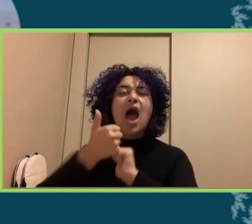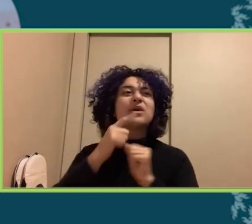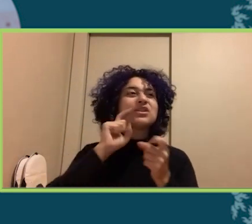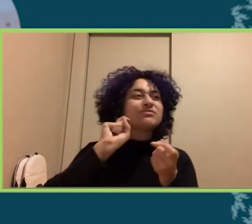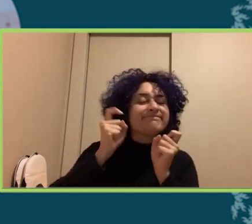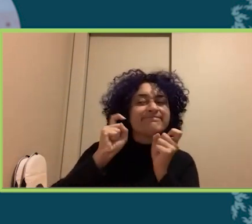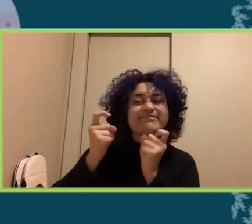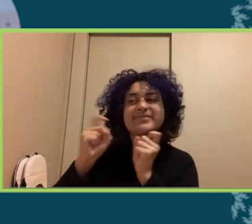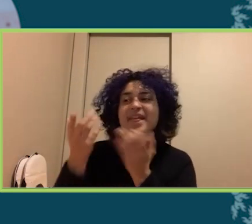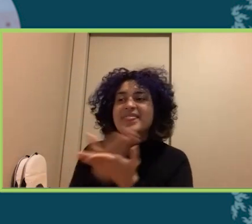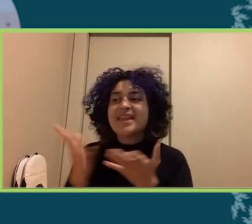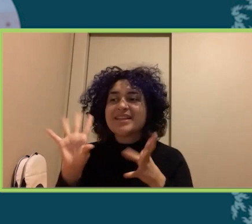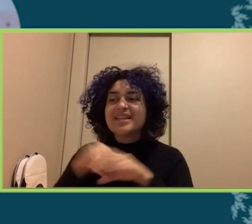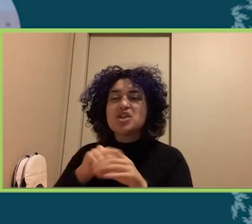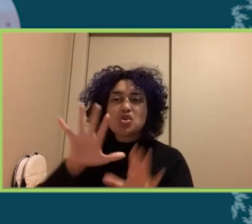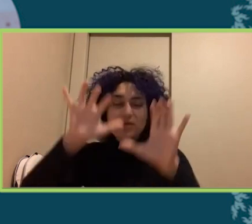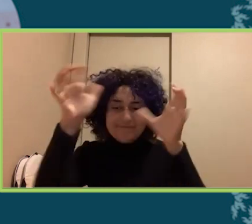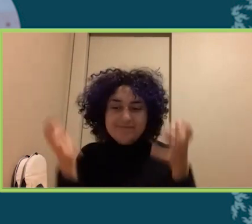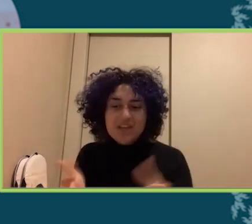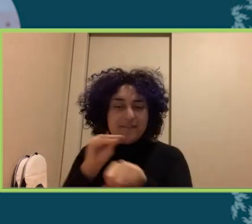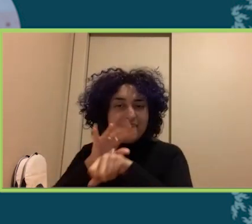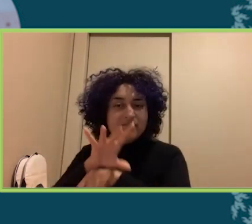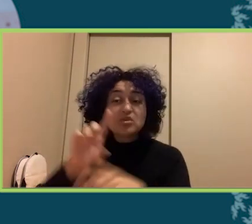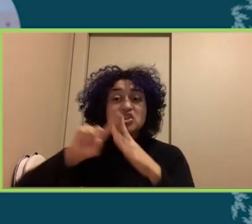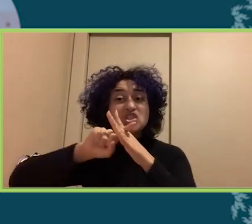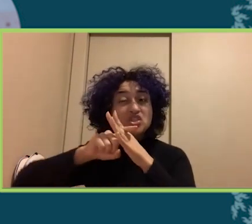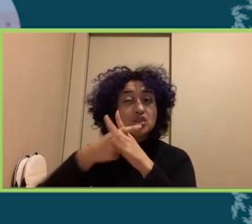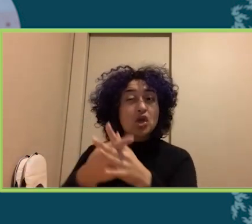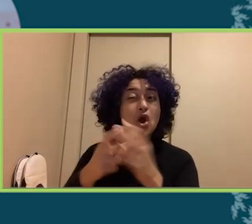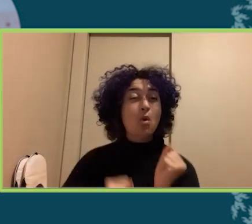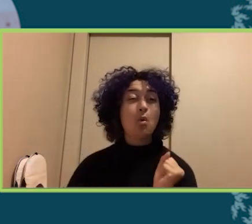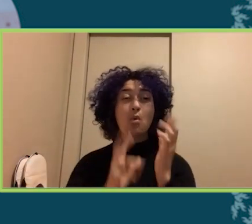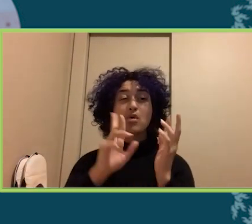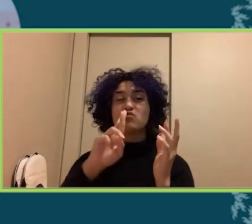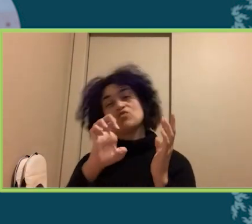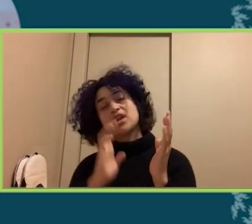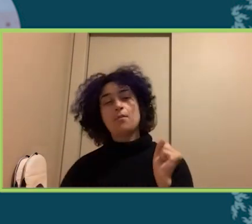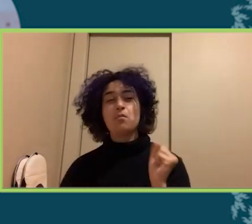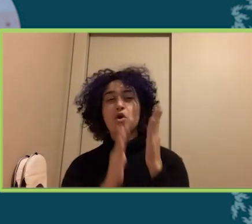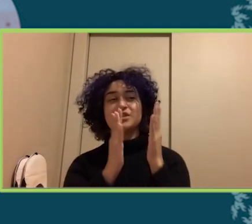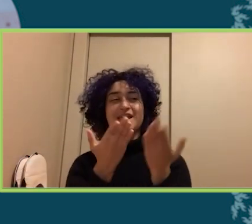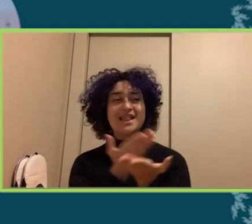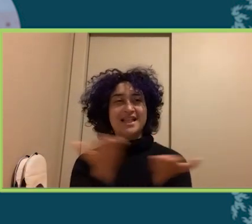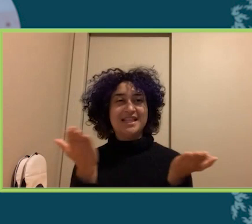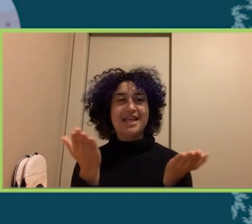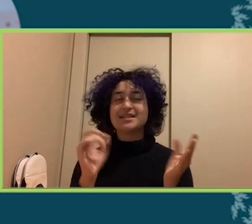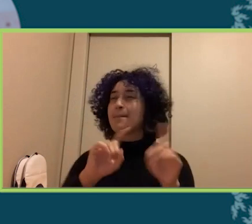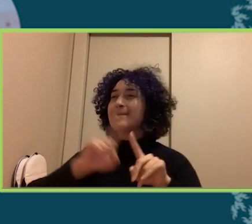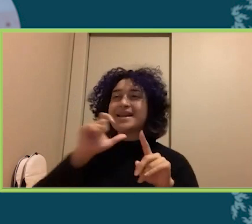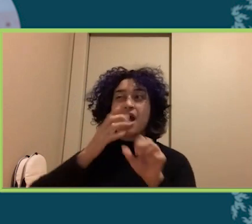within your sphere of influence to start redressing those things, but not necessarily enforcing